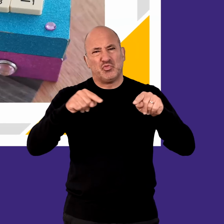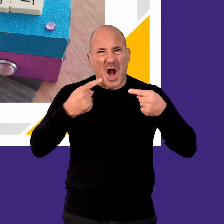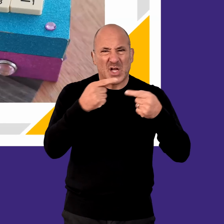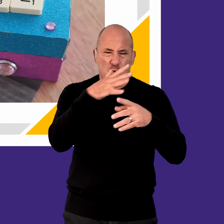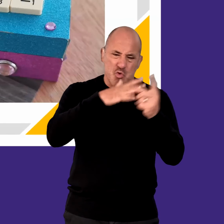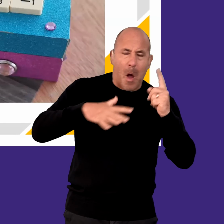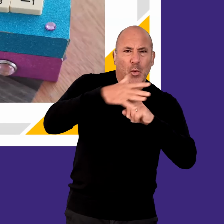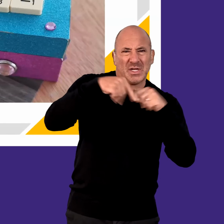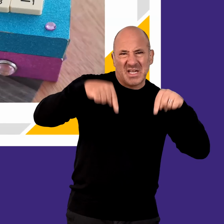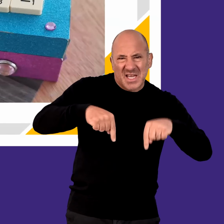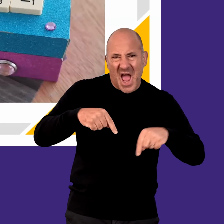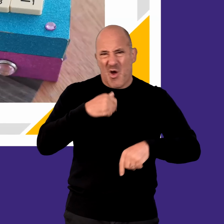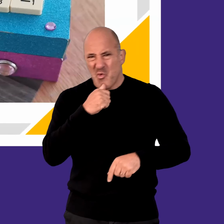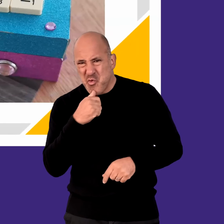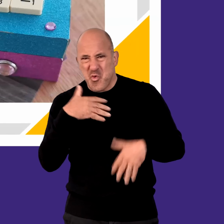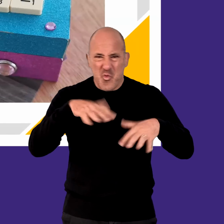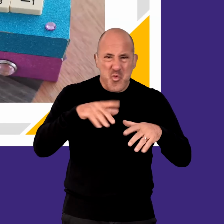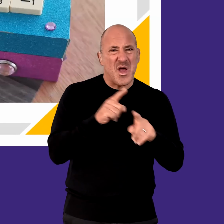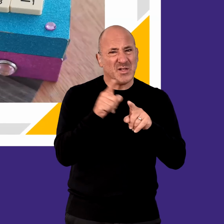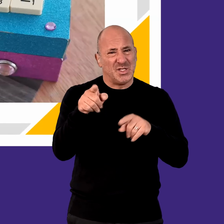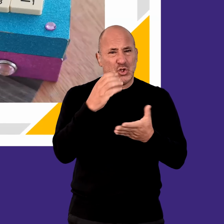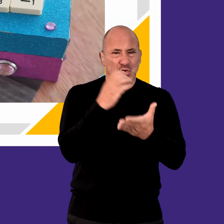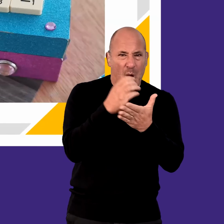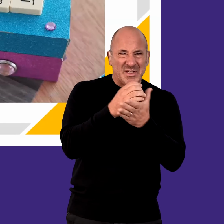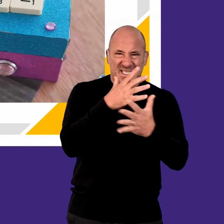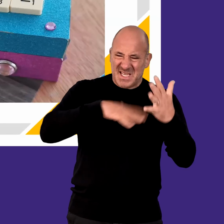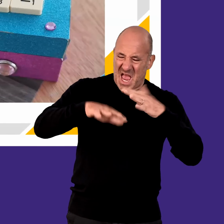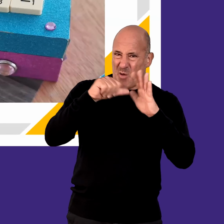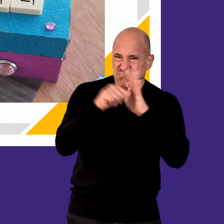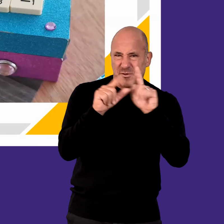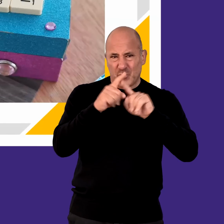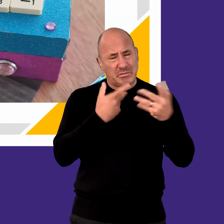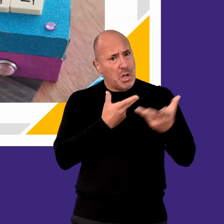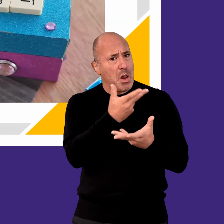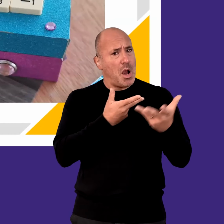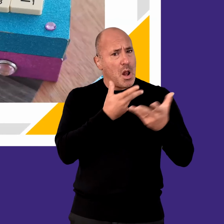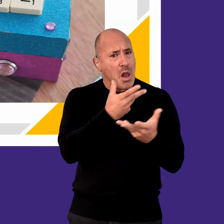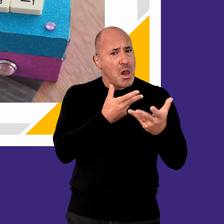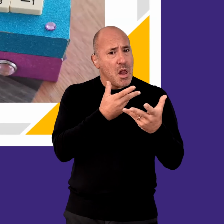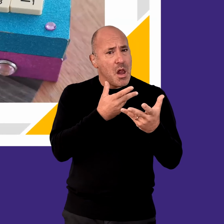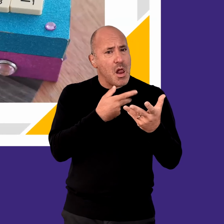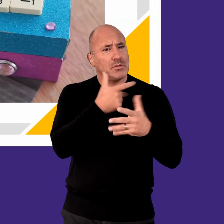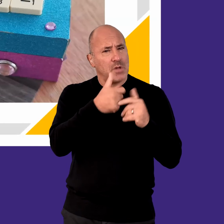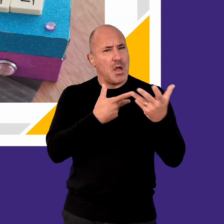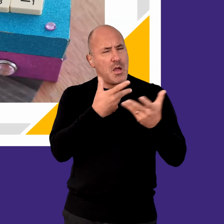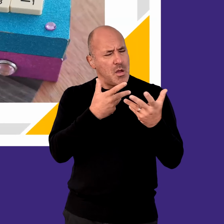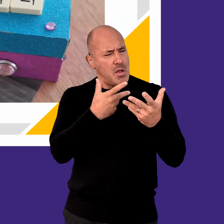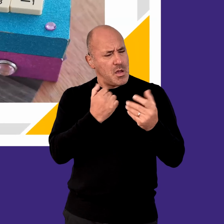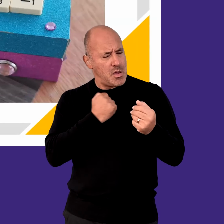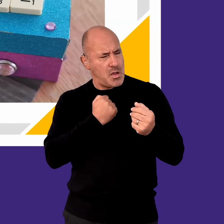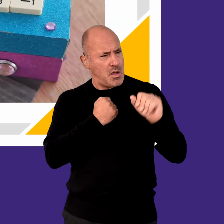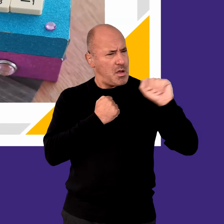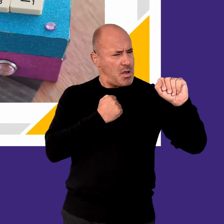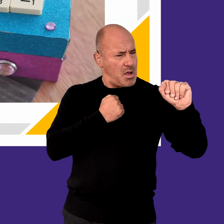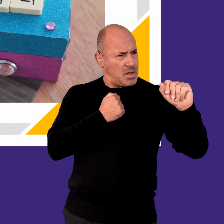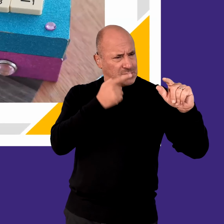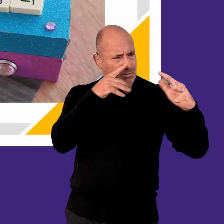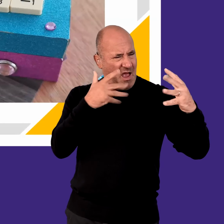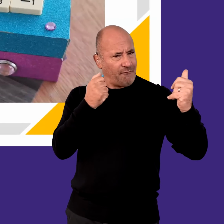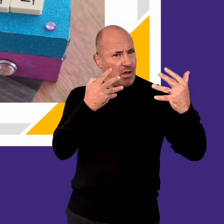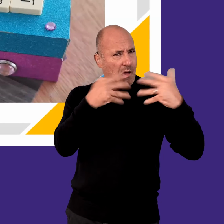about the challenges communities in Stockton are facing, challenges that we're facing as charities in that area. And we've started to